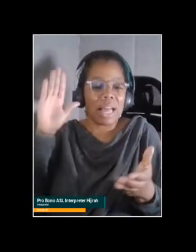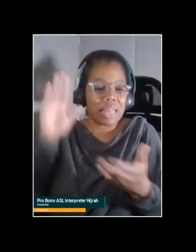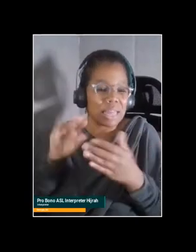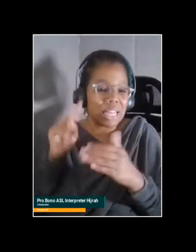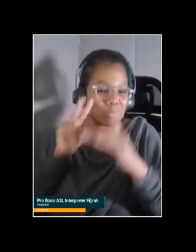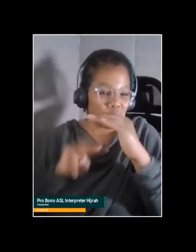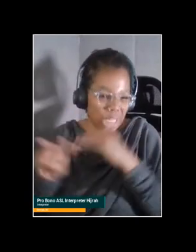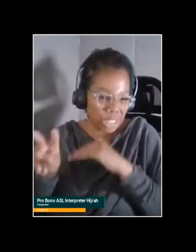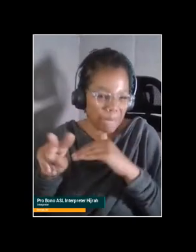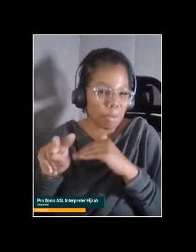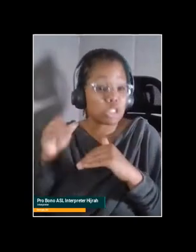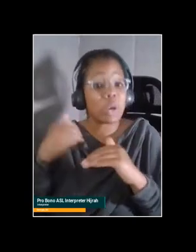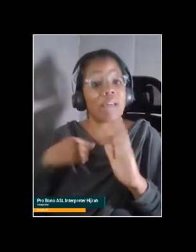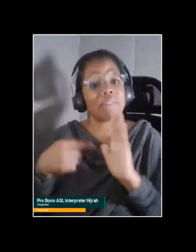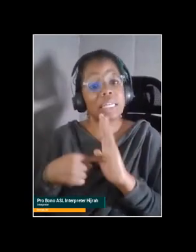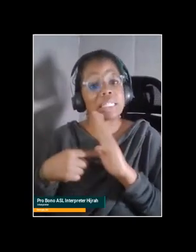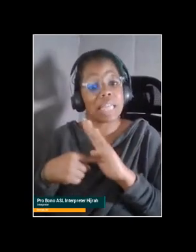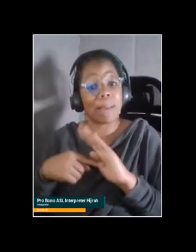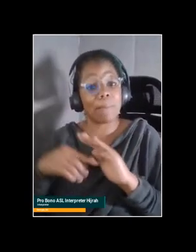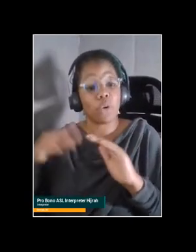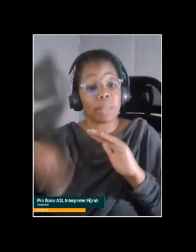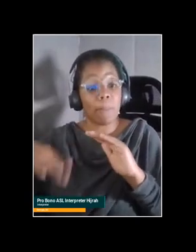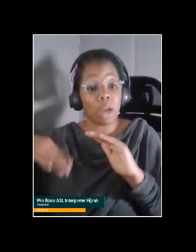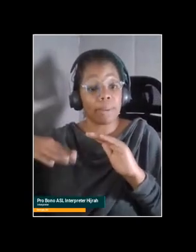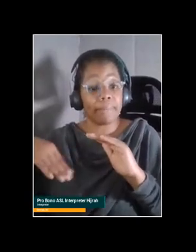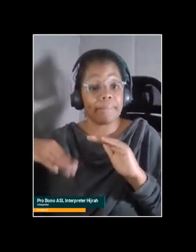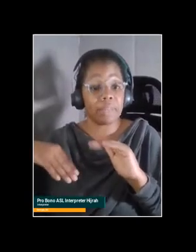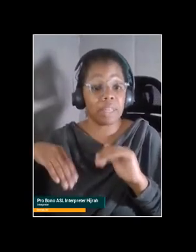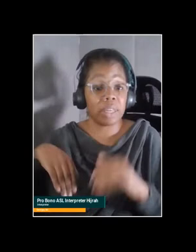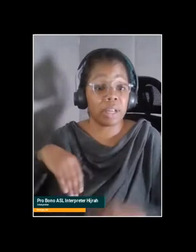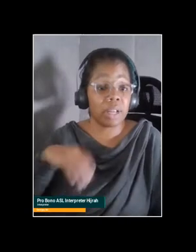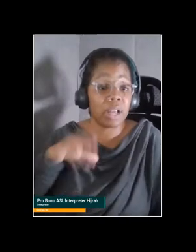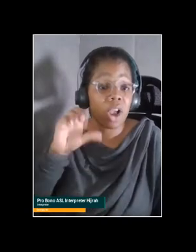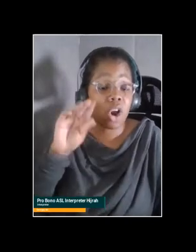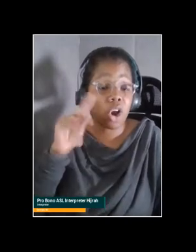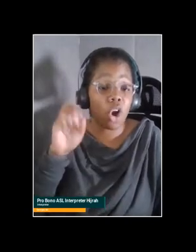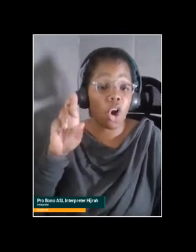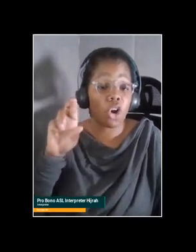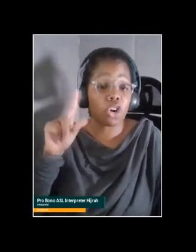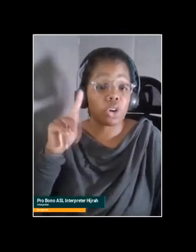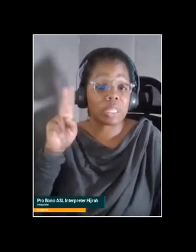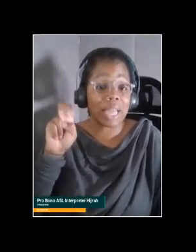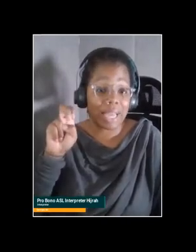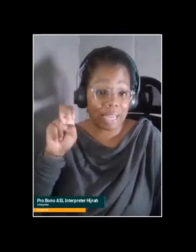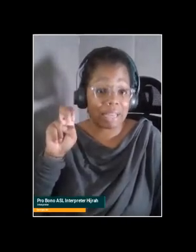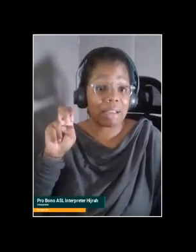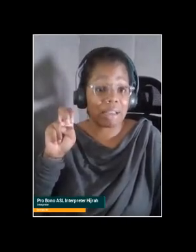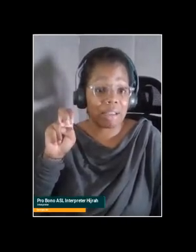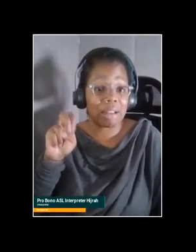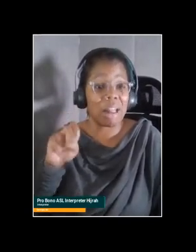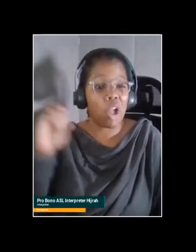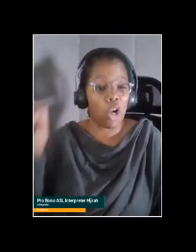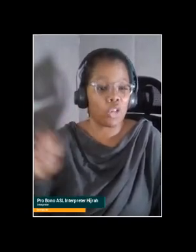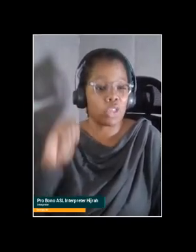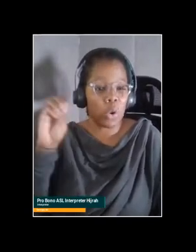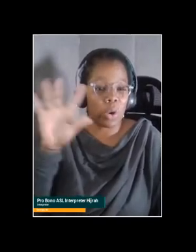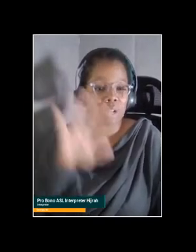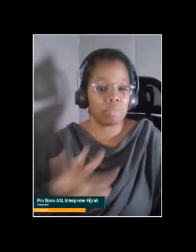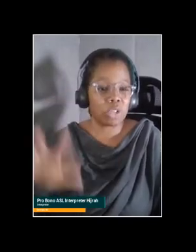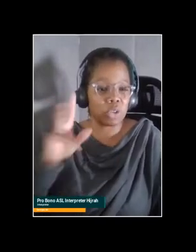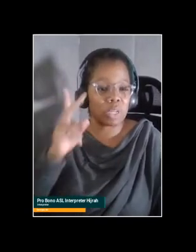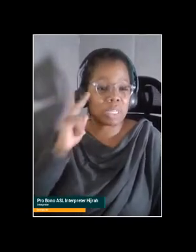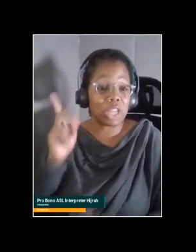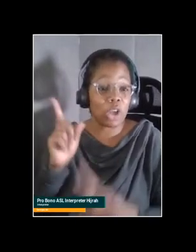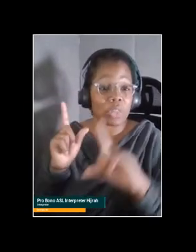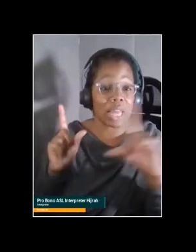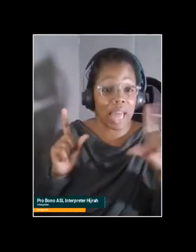precipitation. So I've got an example at the bottom here of Carter Lake Campground that's out on the Oregon coast. And you can see on the